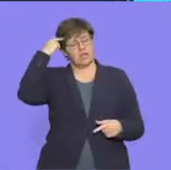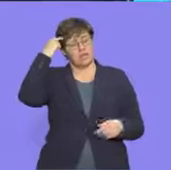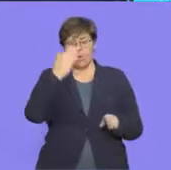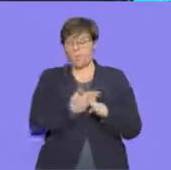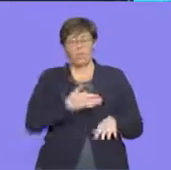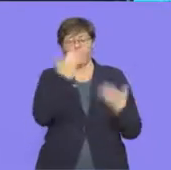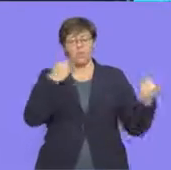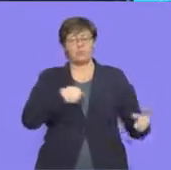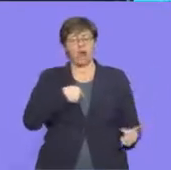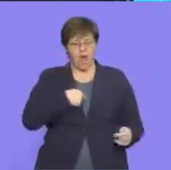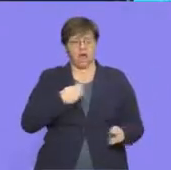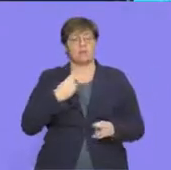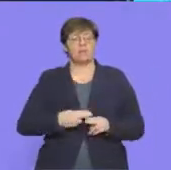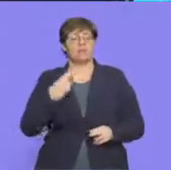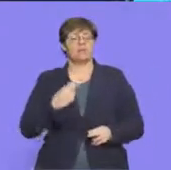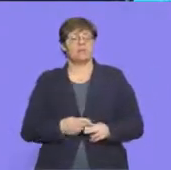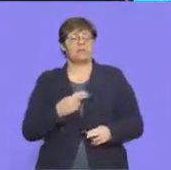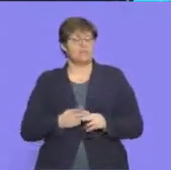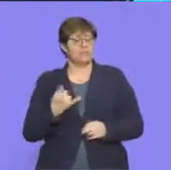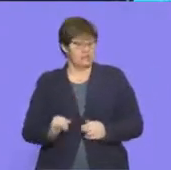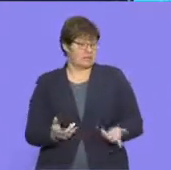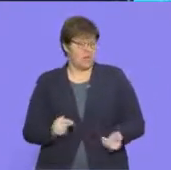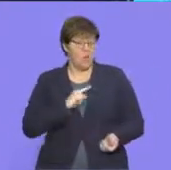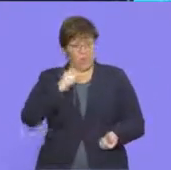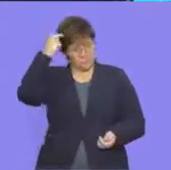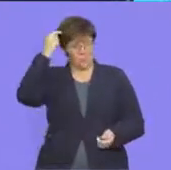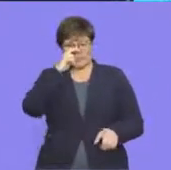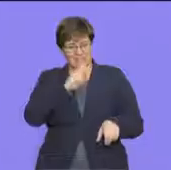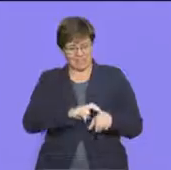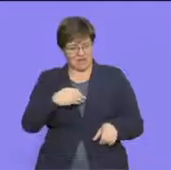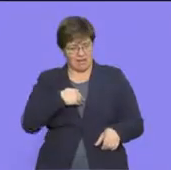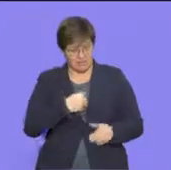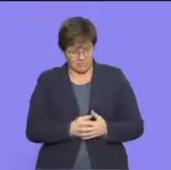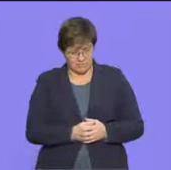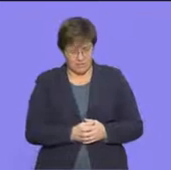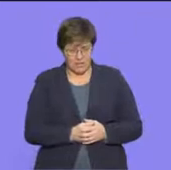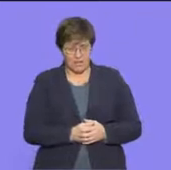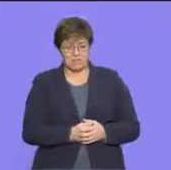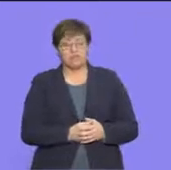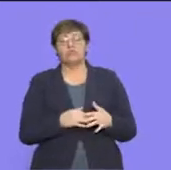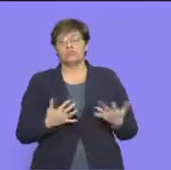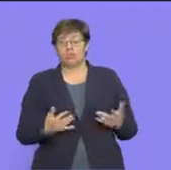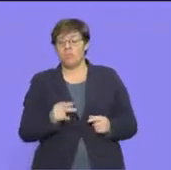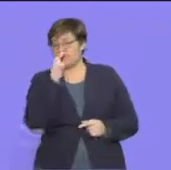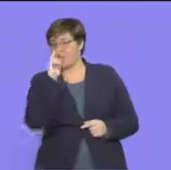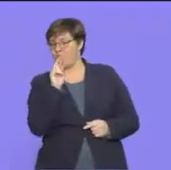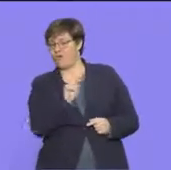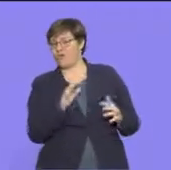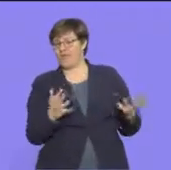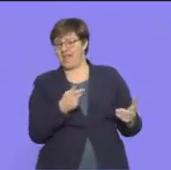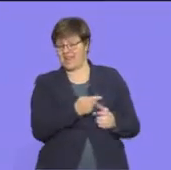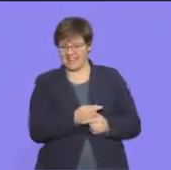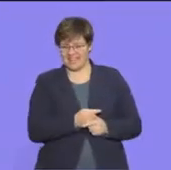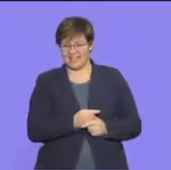their heart is still working. Okay, and as I said there, that's where we're going to have a look at it right here in